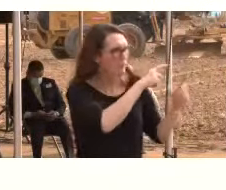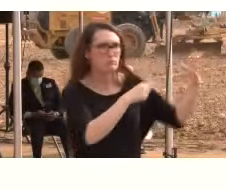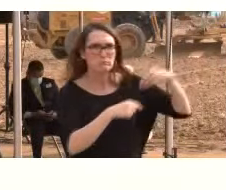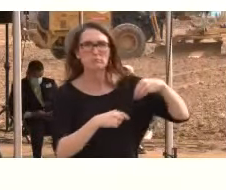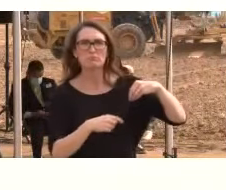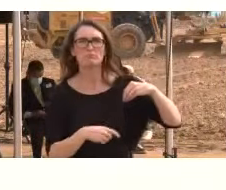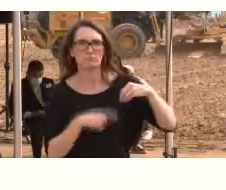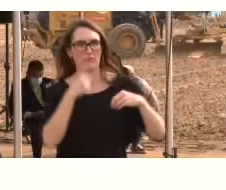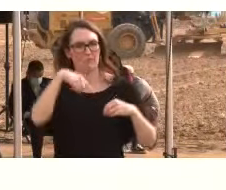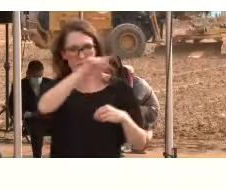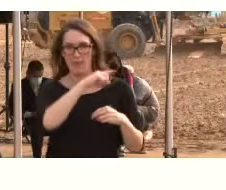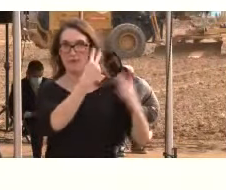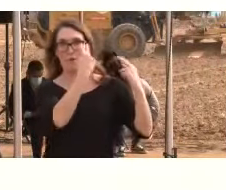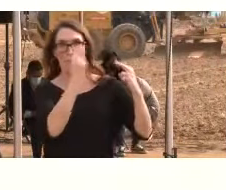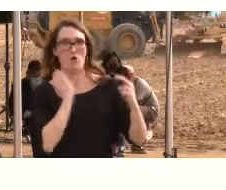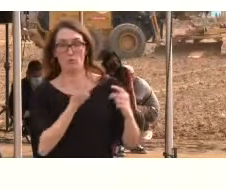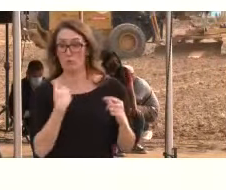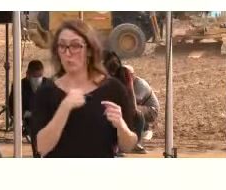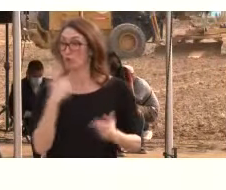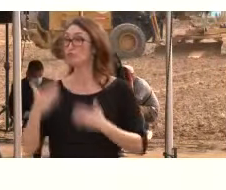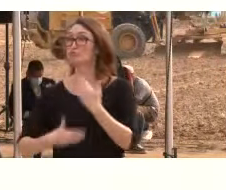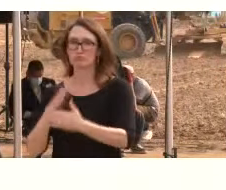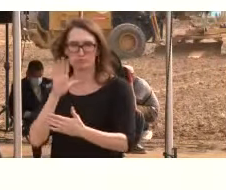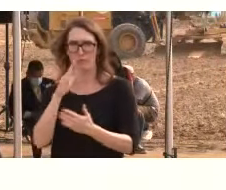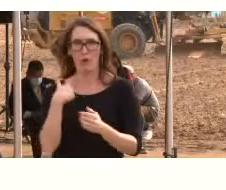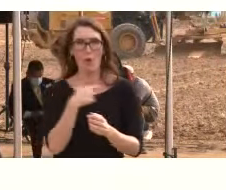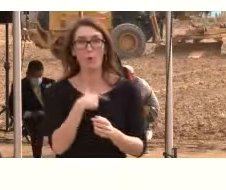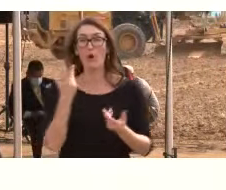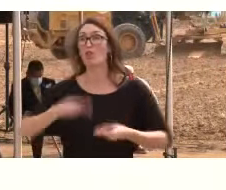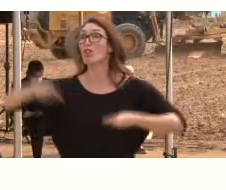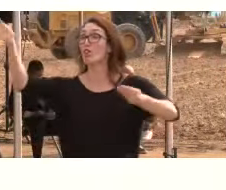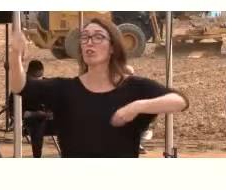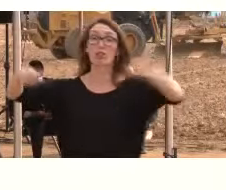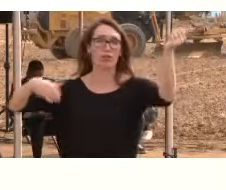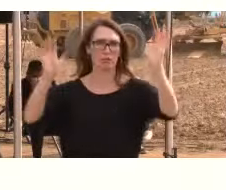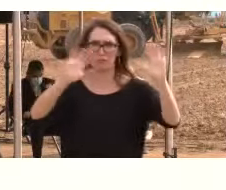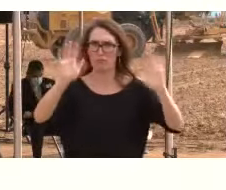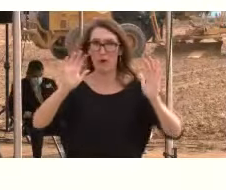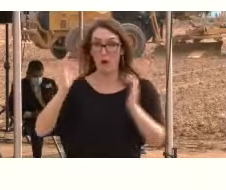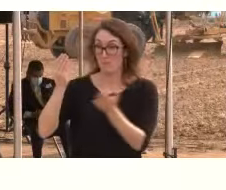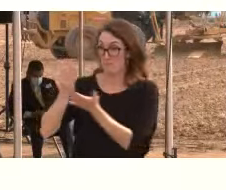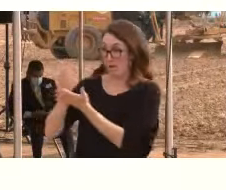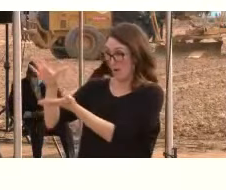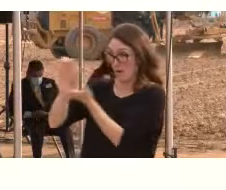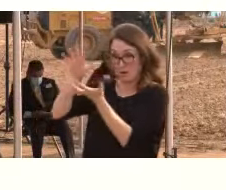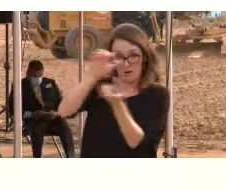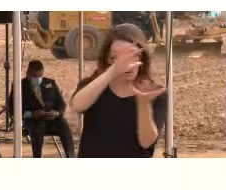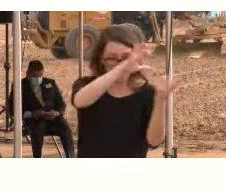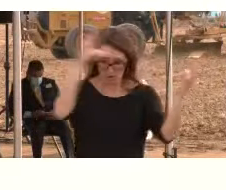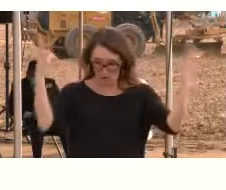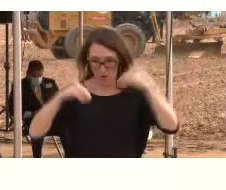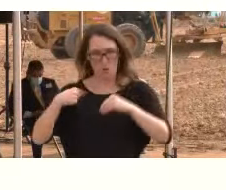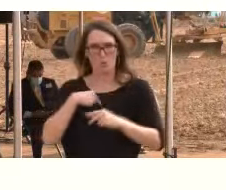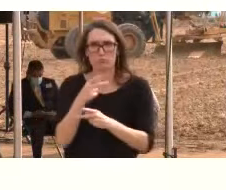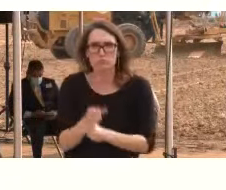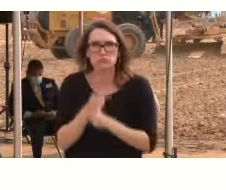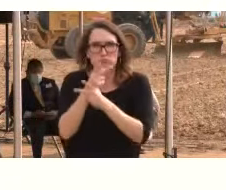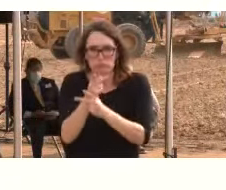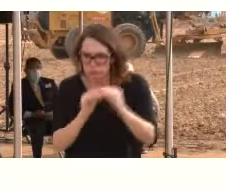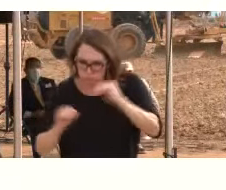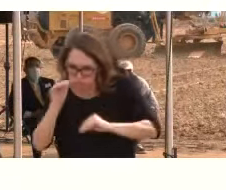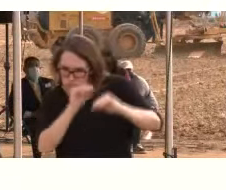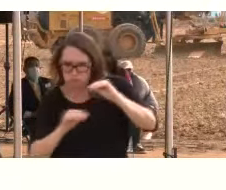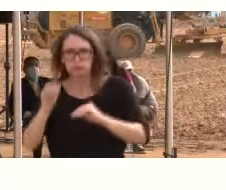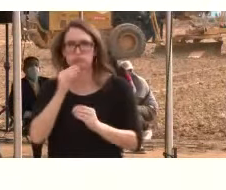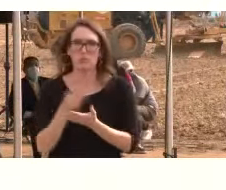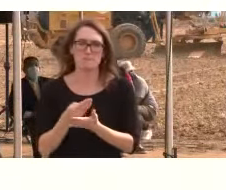They monitor what we do. We're careful with every penny that the taxpayer has given us to do this. So the other person I'd